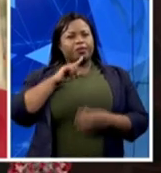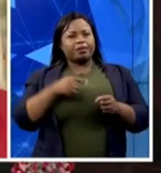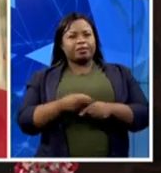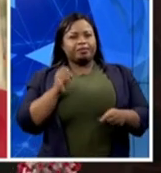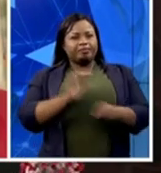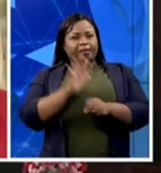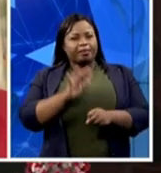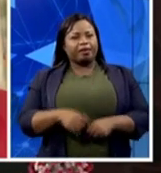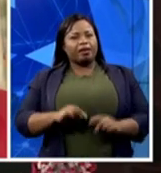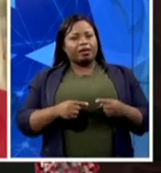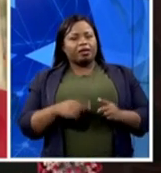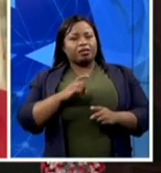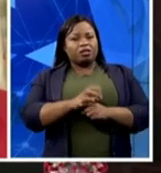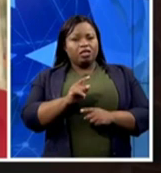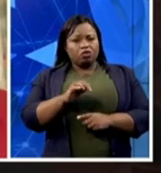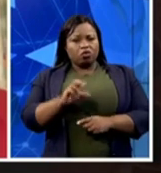described as racist?